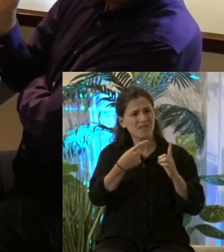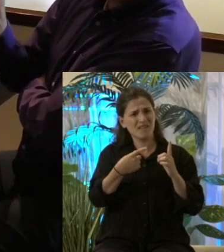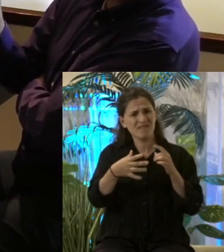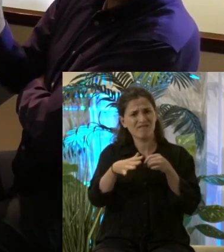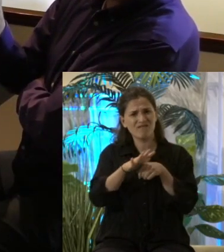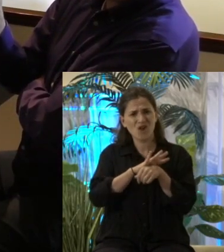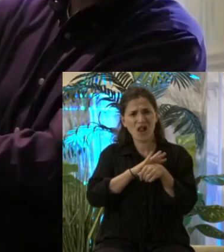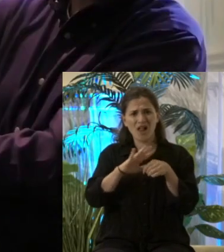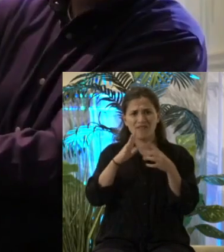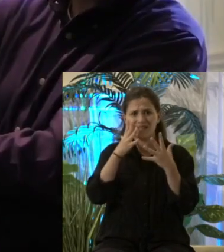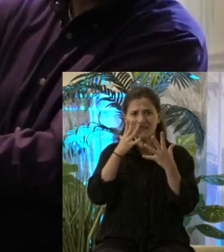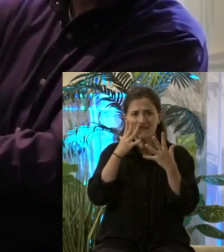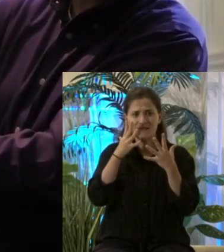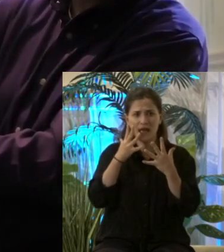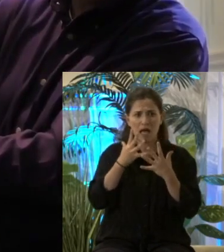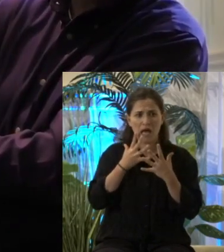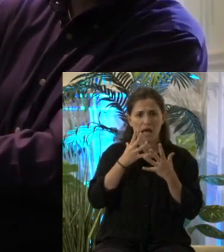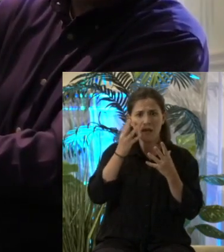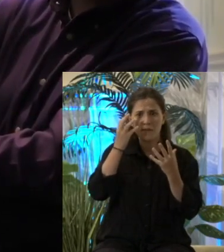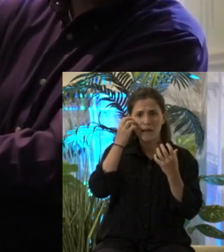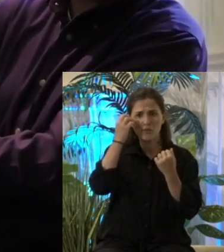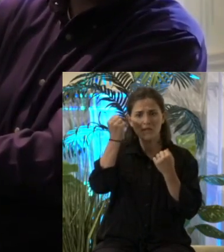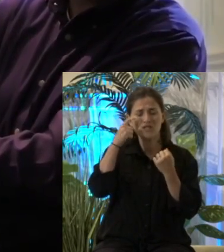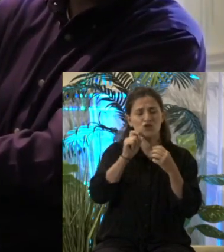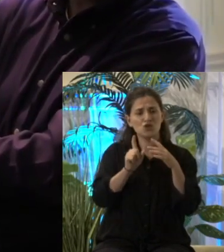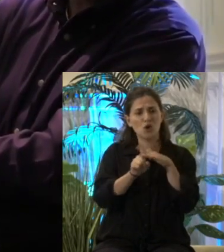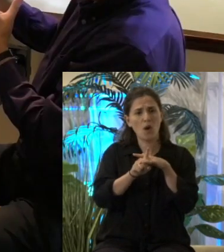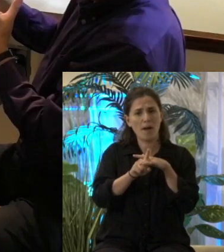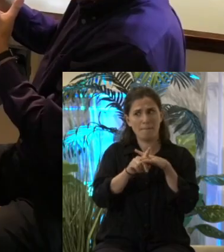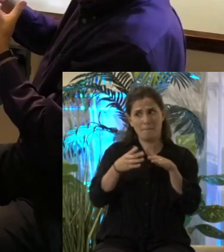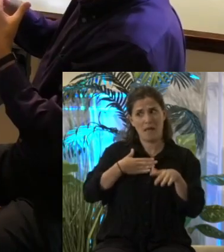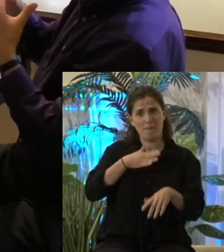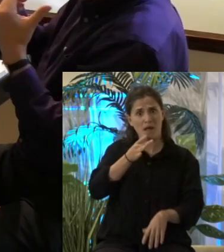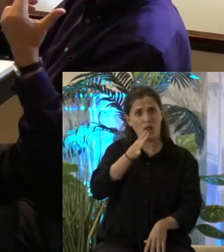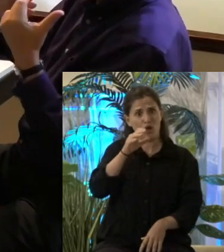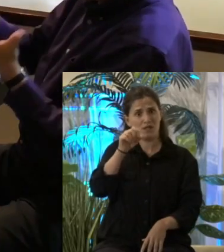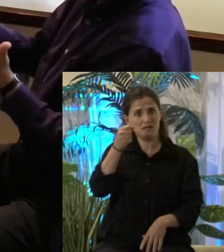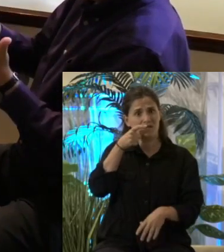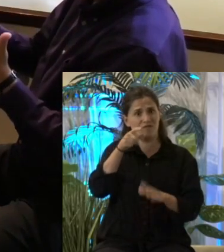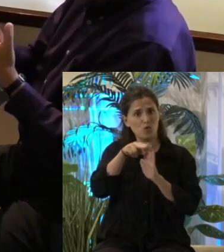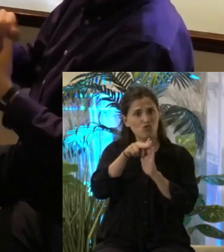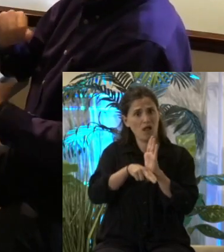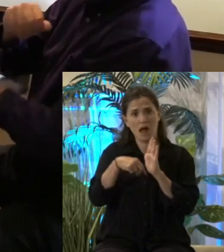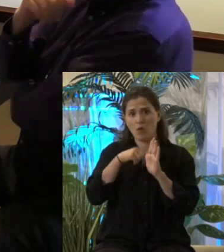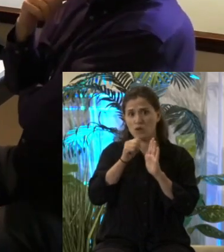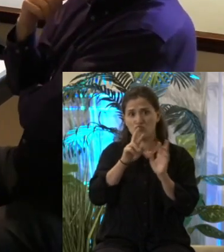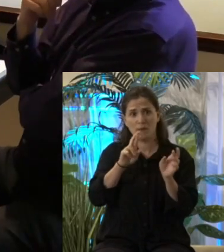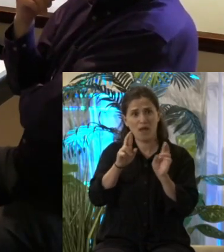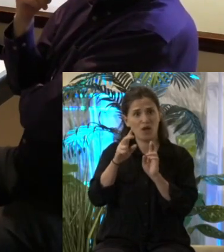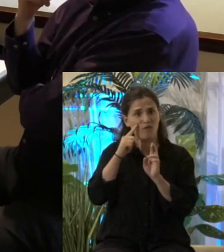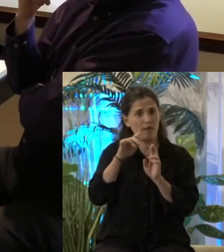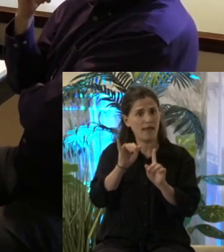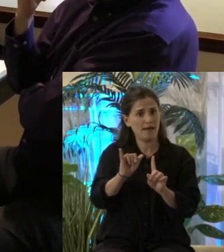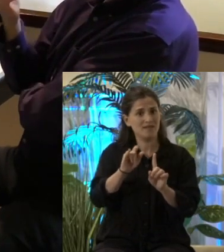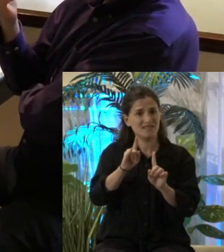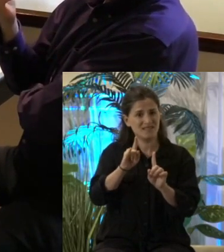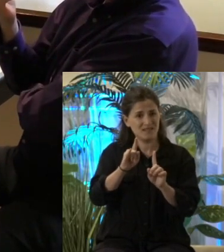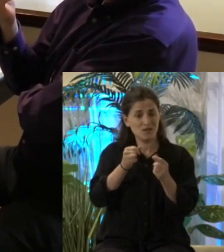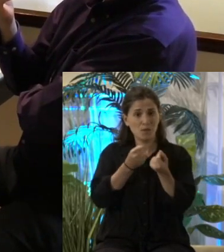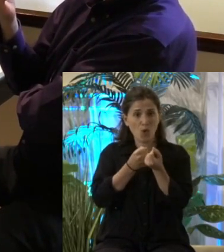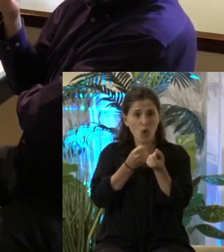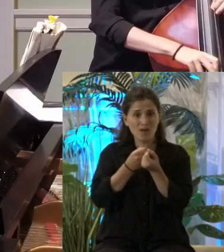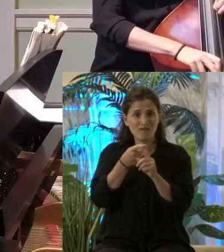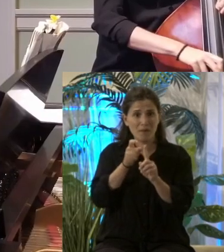of staff members from this church show up at my mother's funeral, and I was not ready for that. That